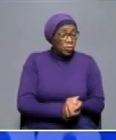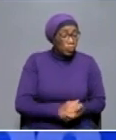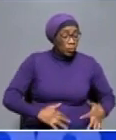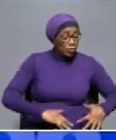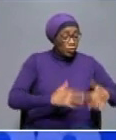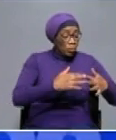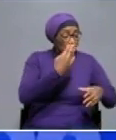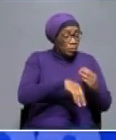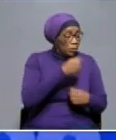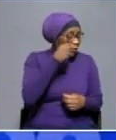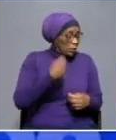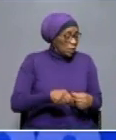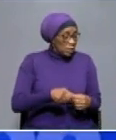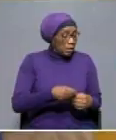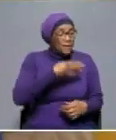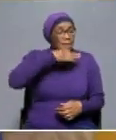now feeling the pinch?